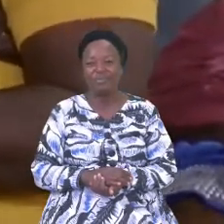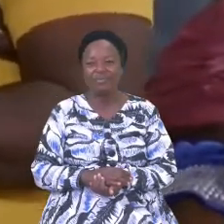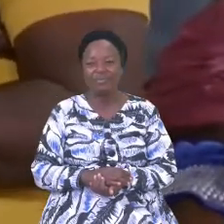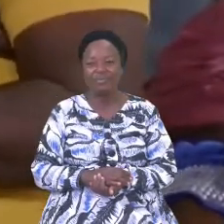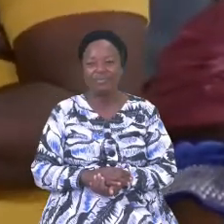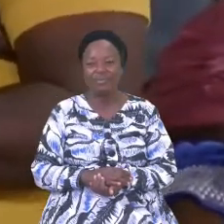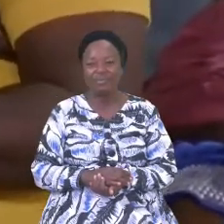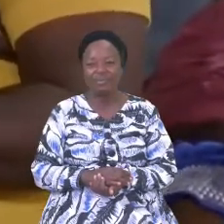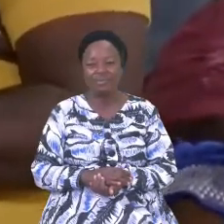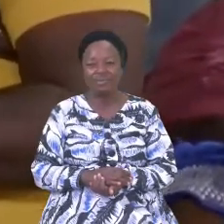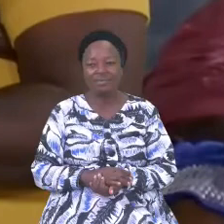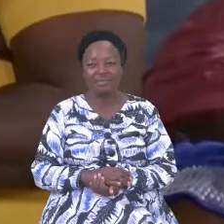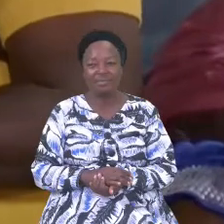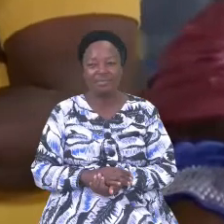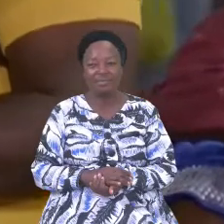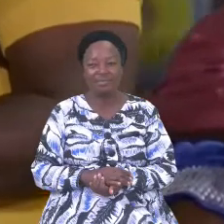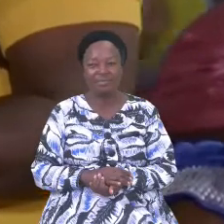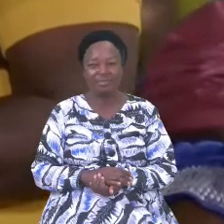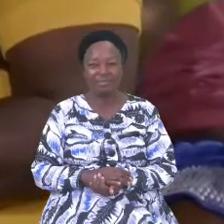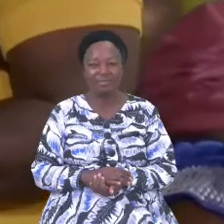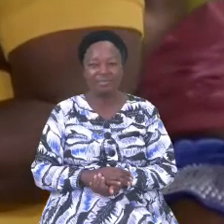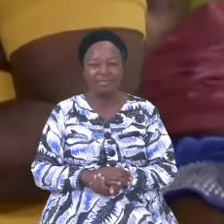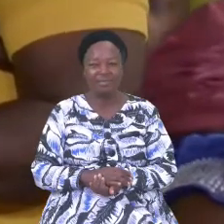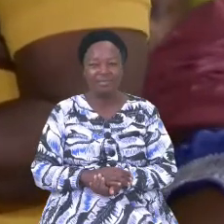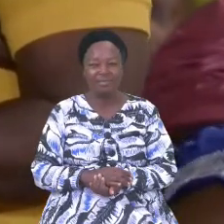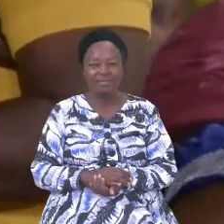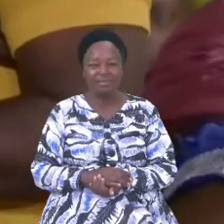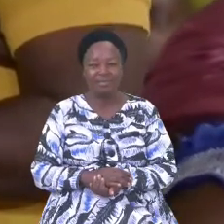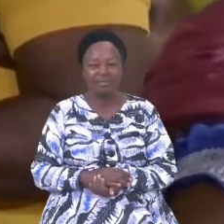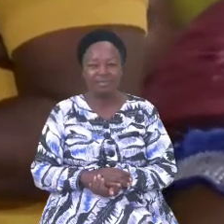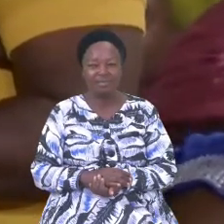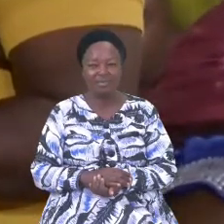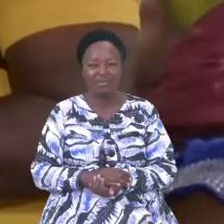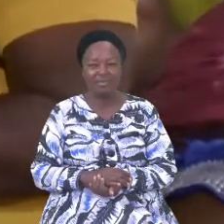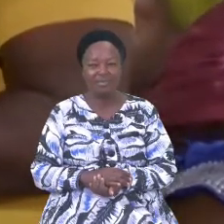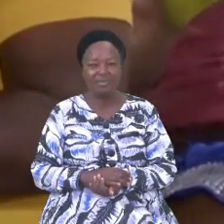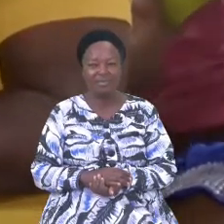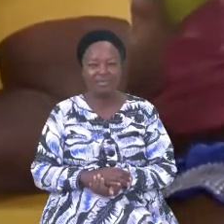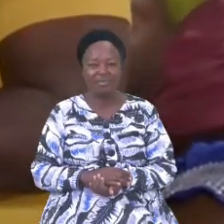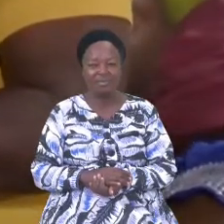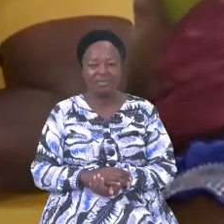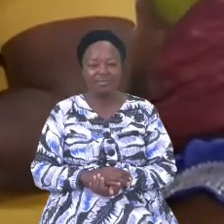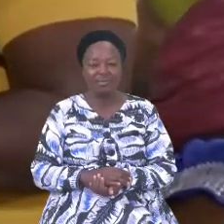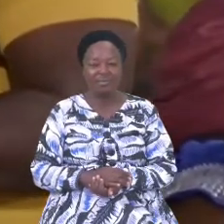If you are online, you are online on radio or television,